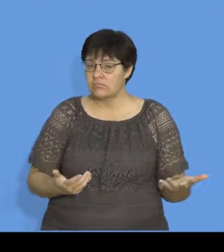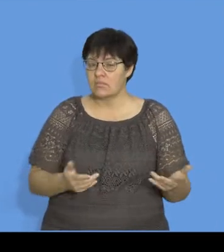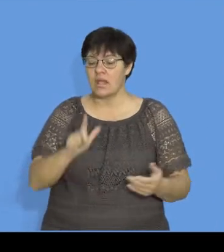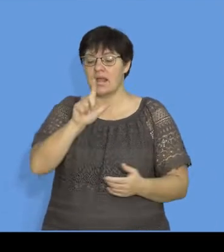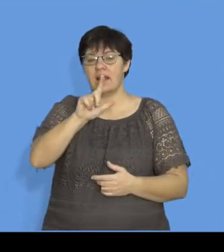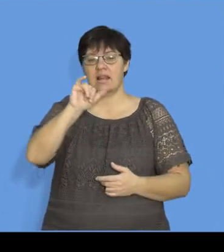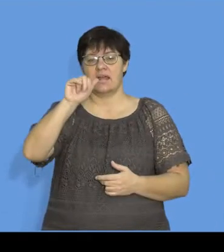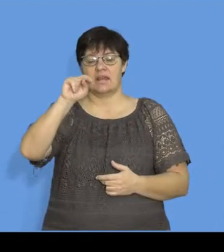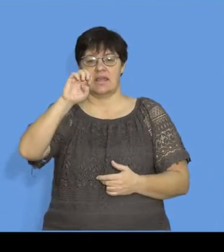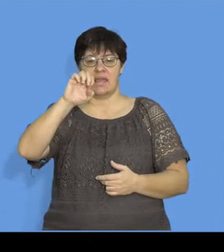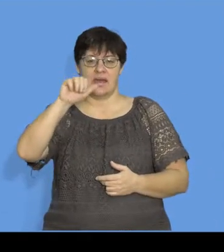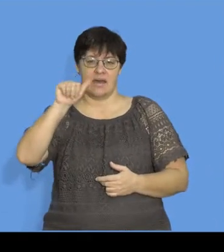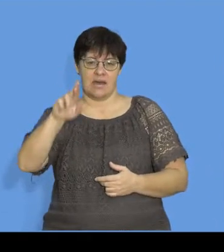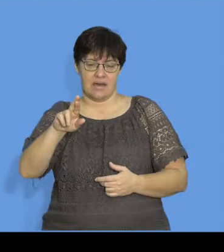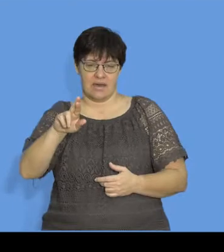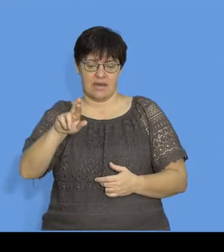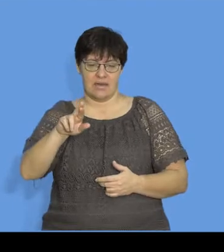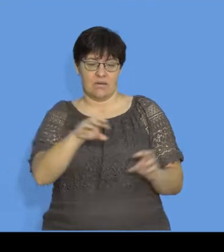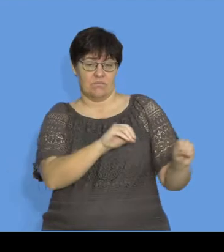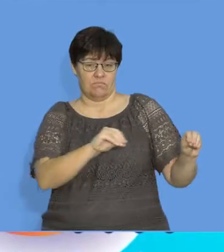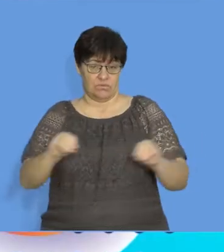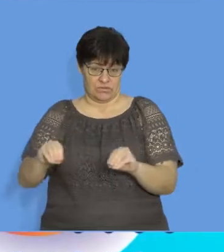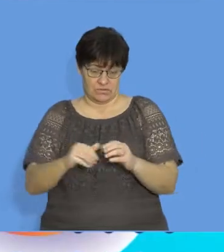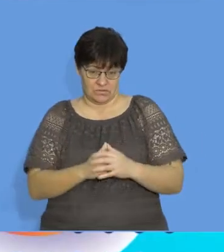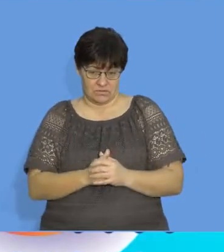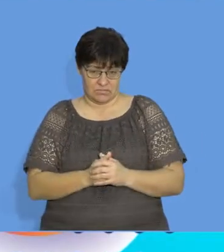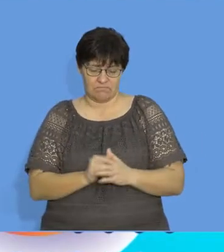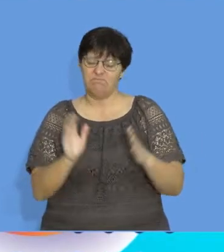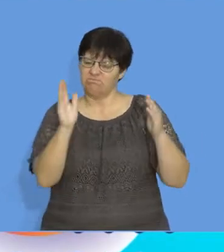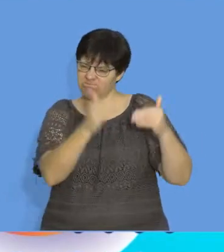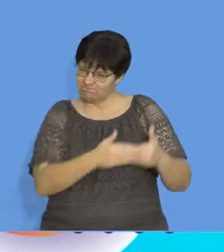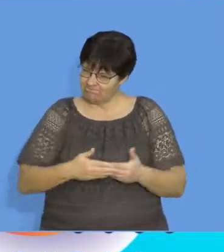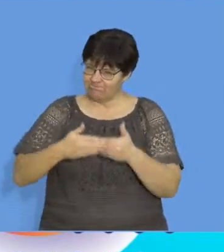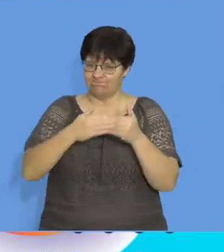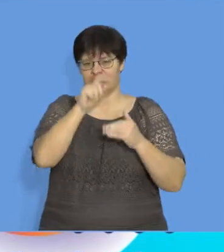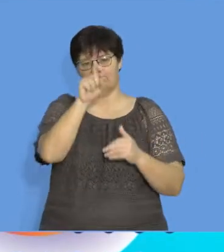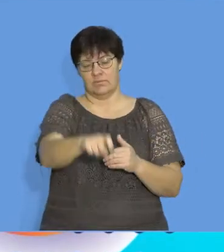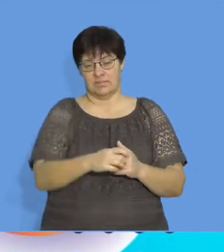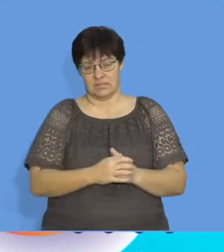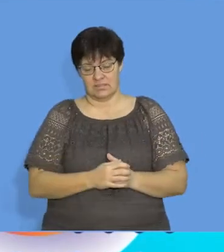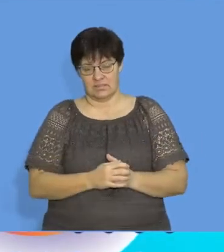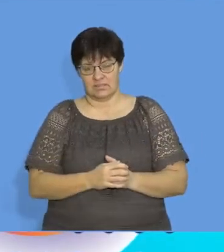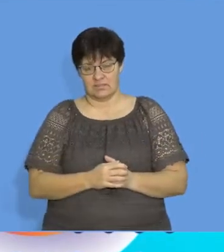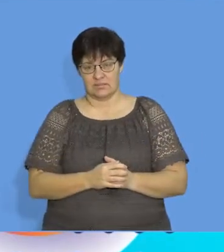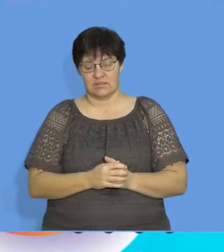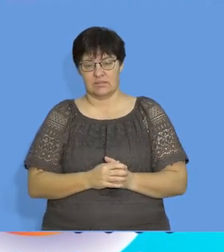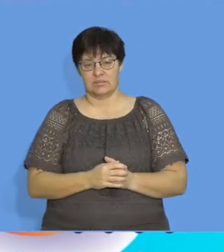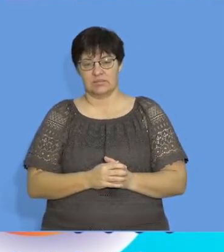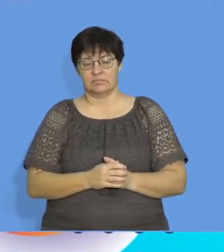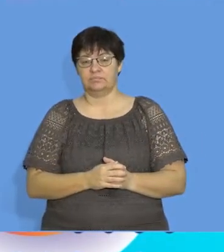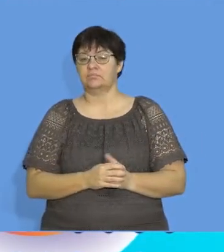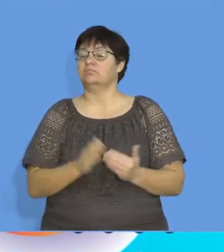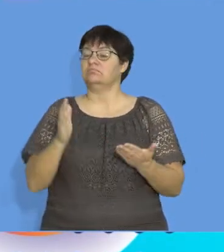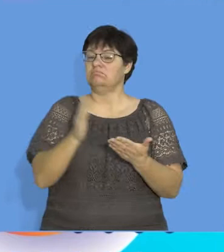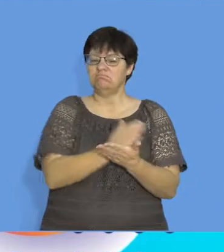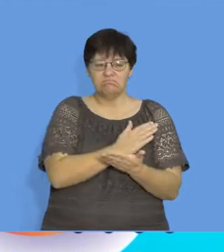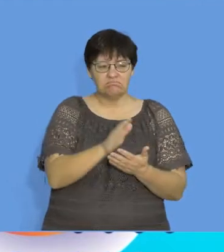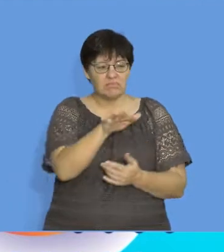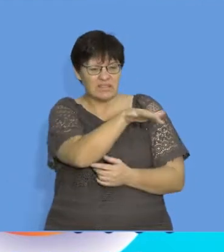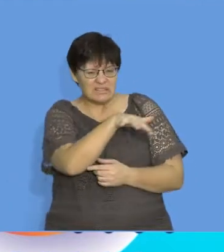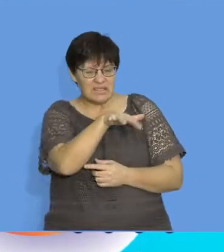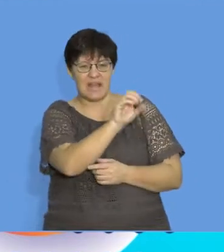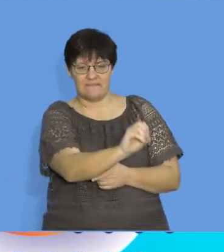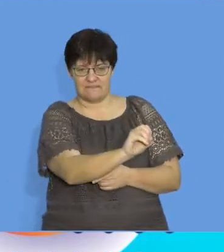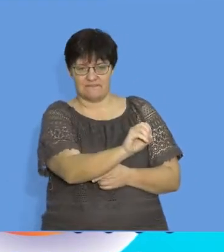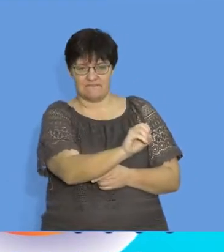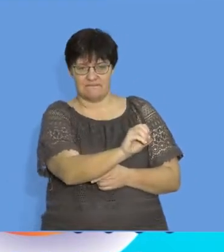with linear motion. Please be careful. There are situations, for